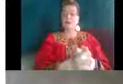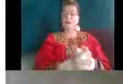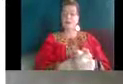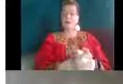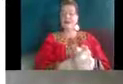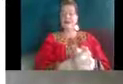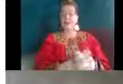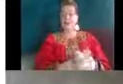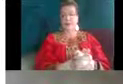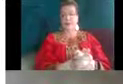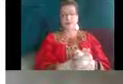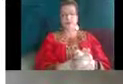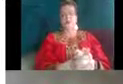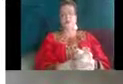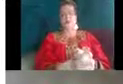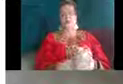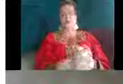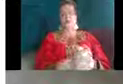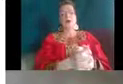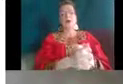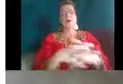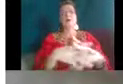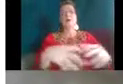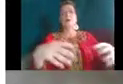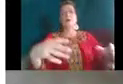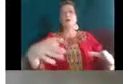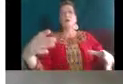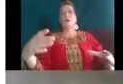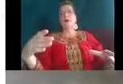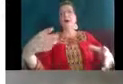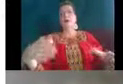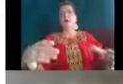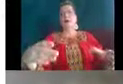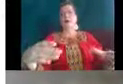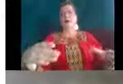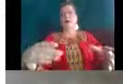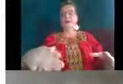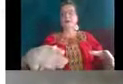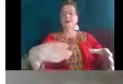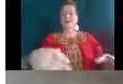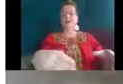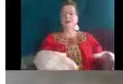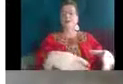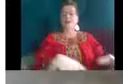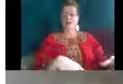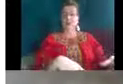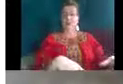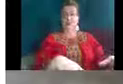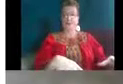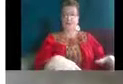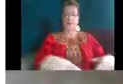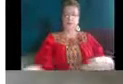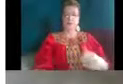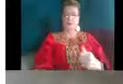detection that's an add-on so that it will um activate should it detect that you fell